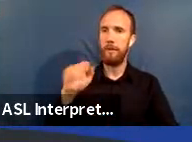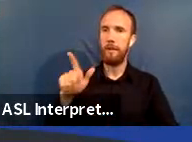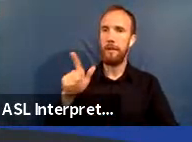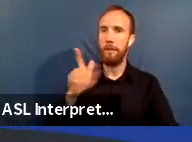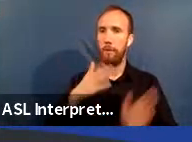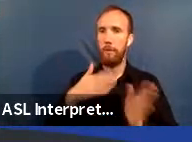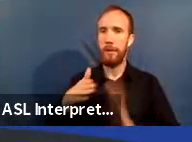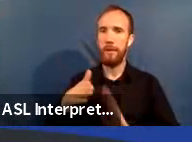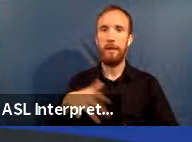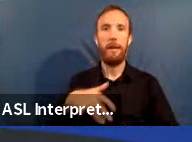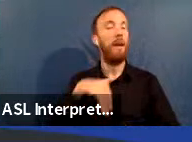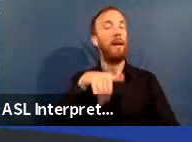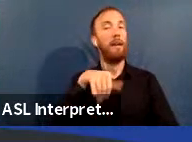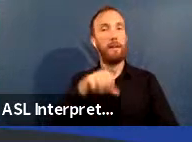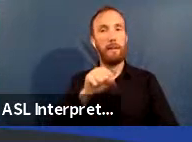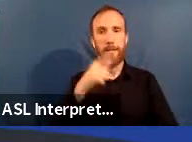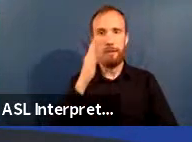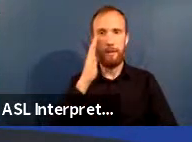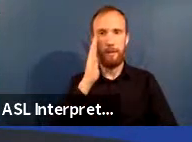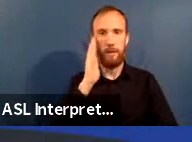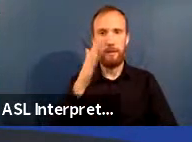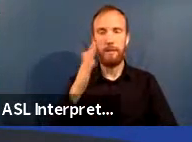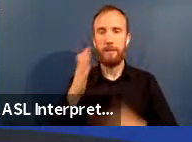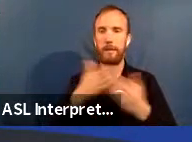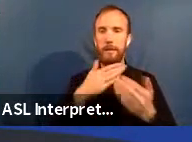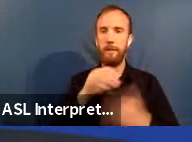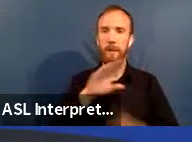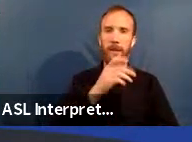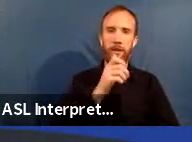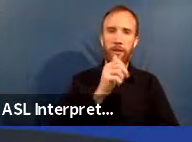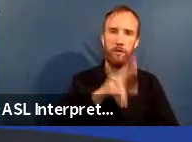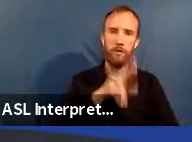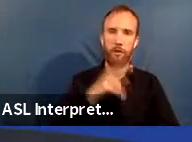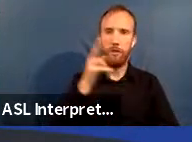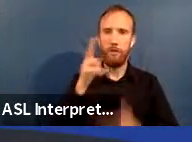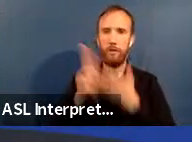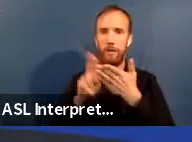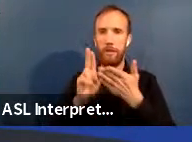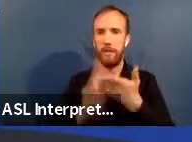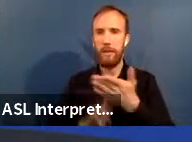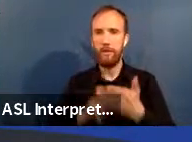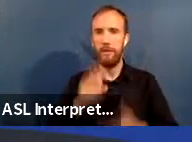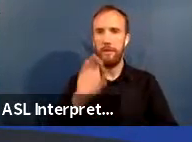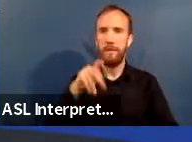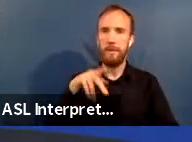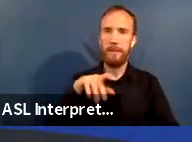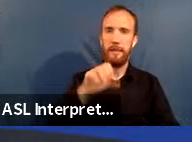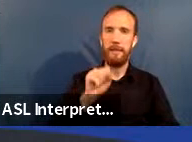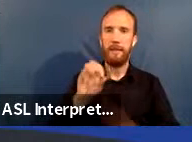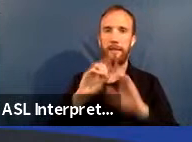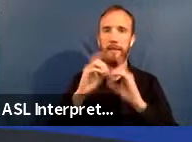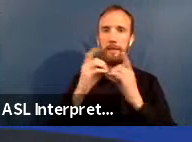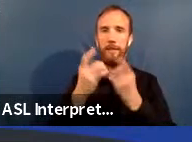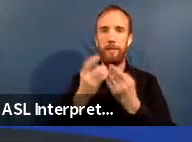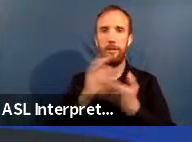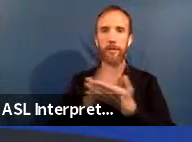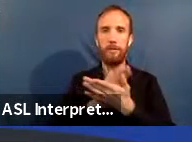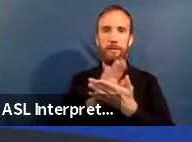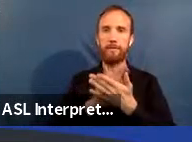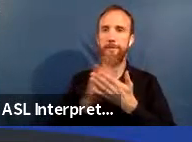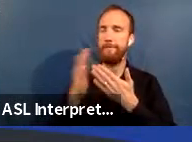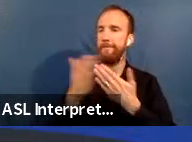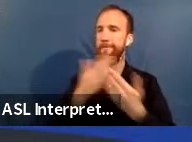Yes, they will. No matter if it's a charter, a contract, or a CPS district operated school, any of the